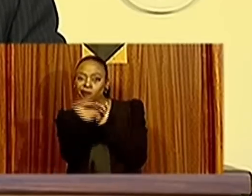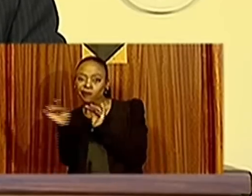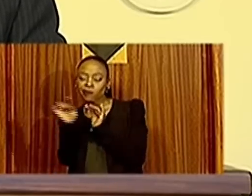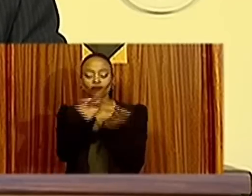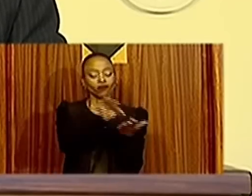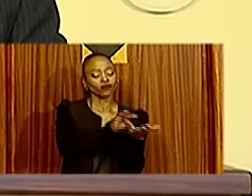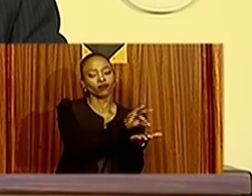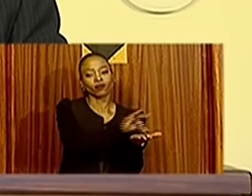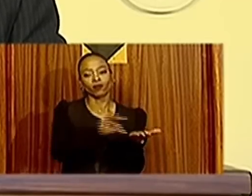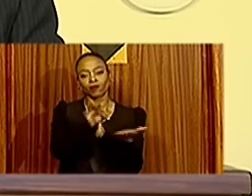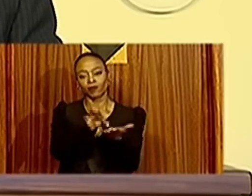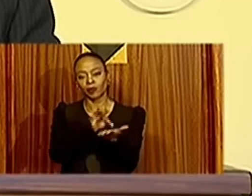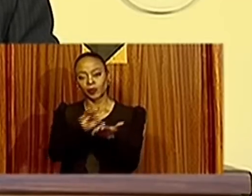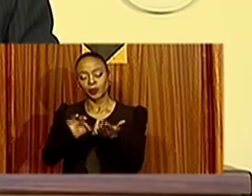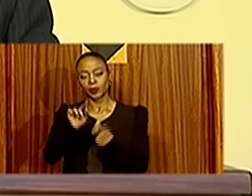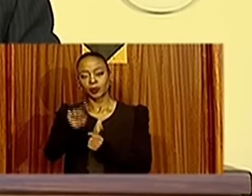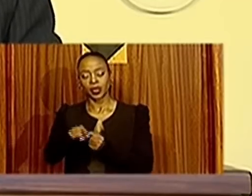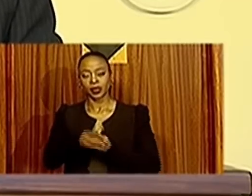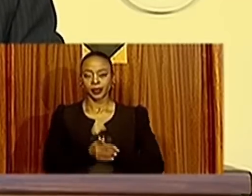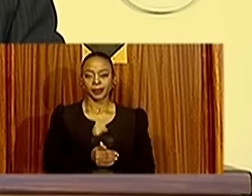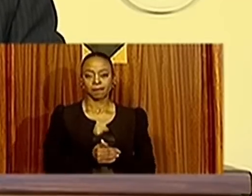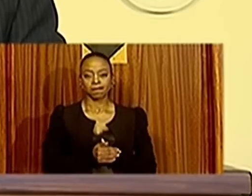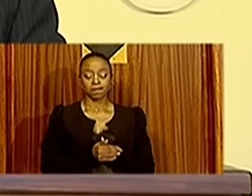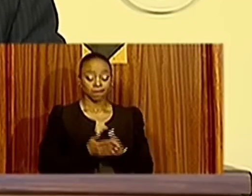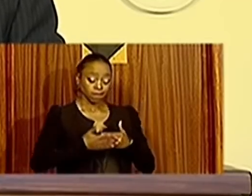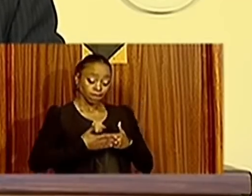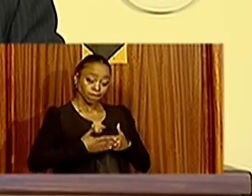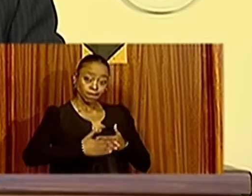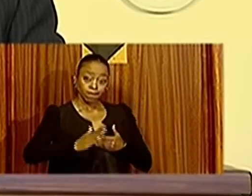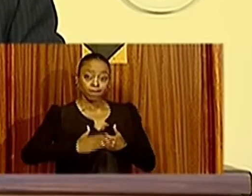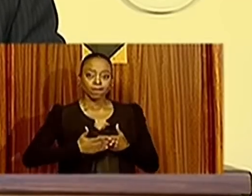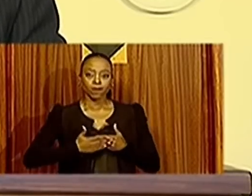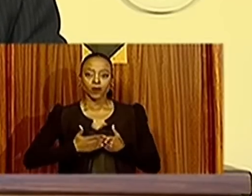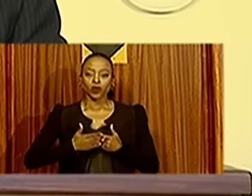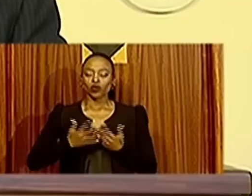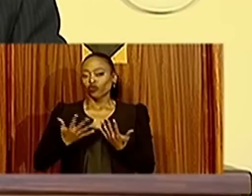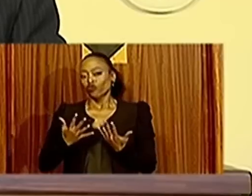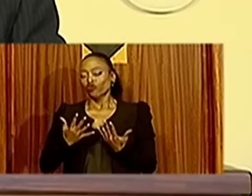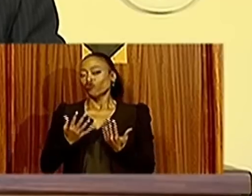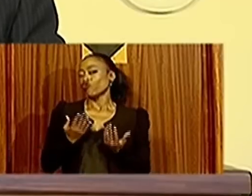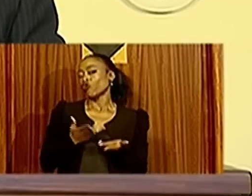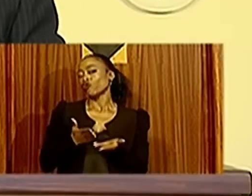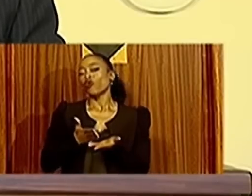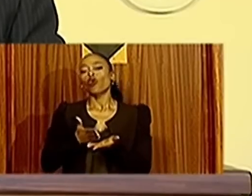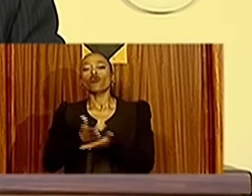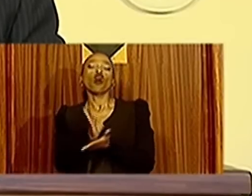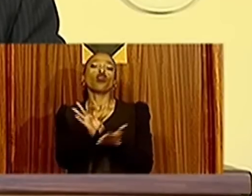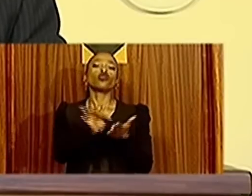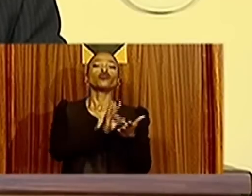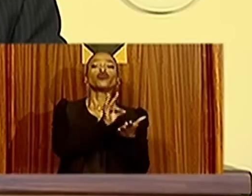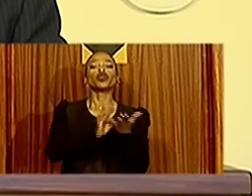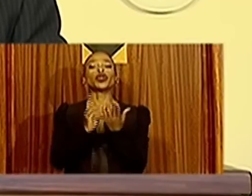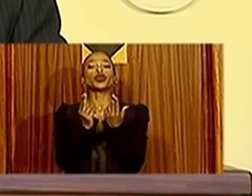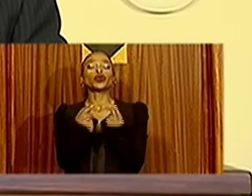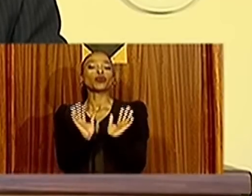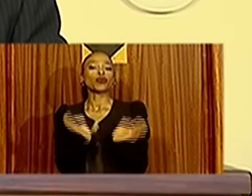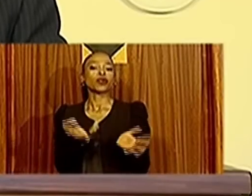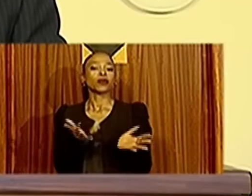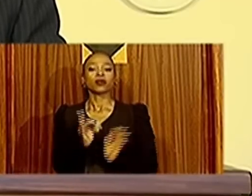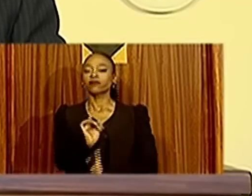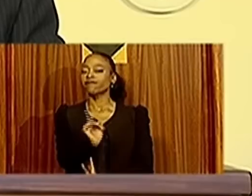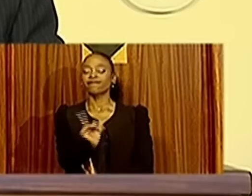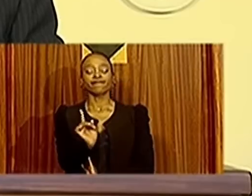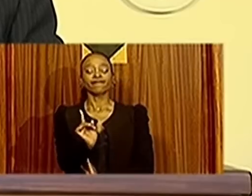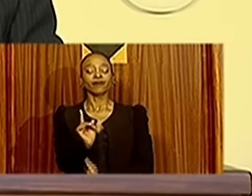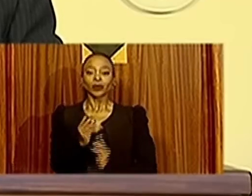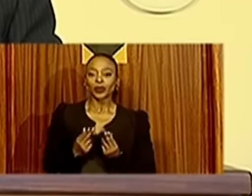In the days to come, we will be doing much more than exercising our constitutional right to vote.